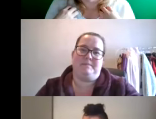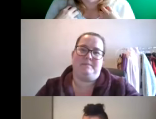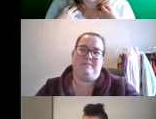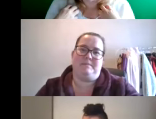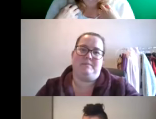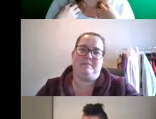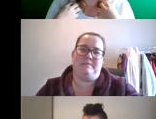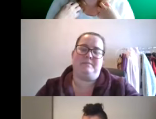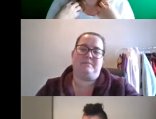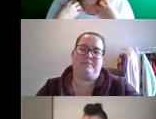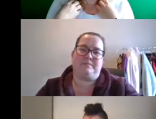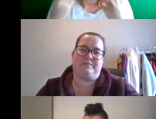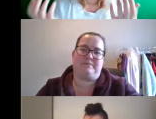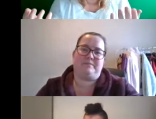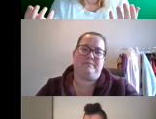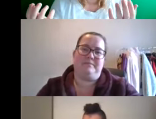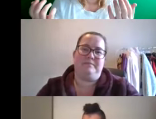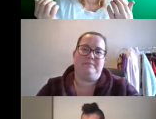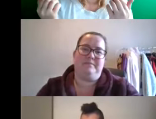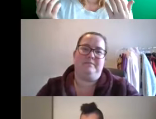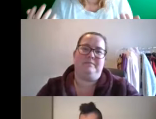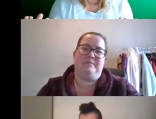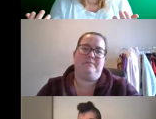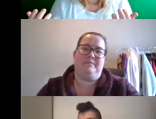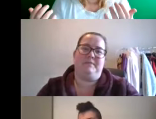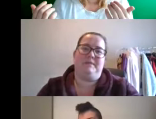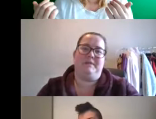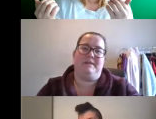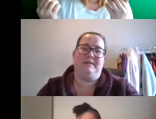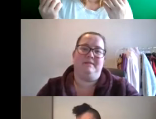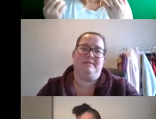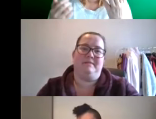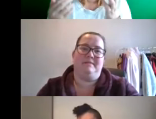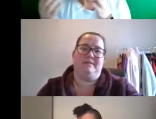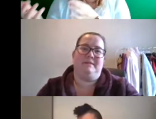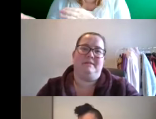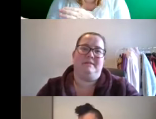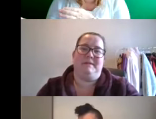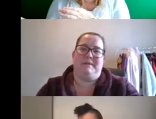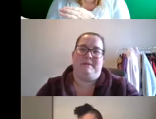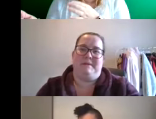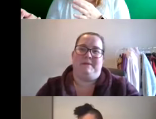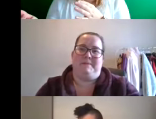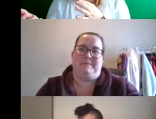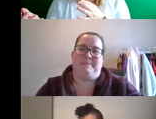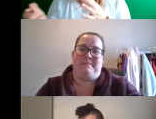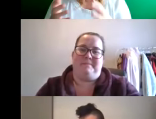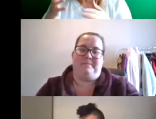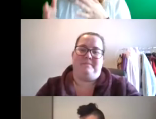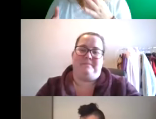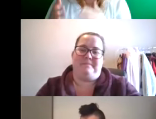you mimic it, or is that going to be considered insulting and disrespectful? What do you do? Like when you're in the deaf club, do